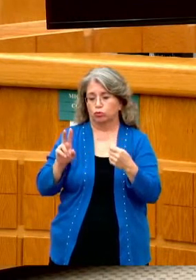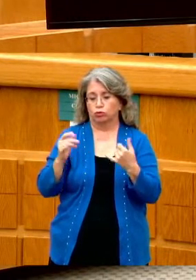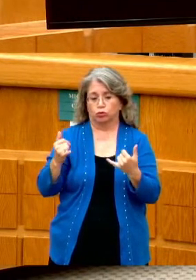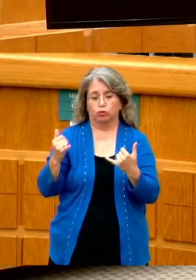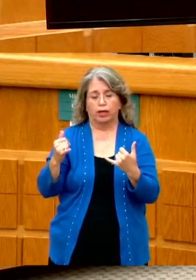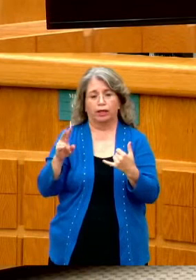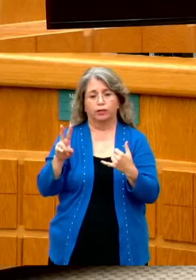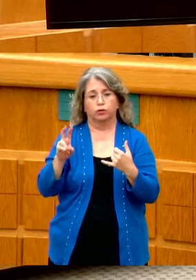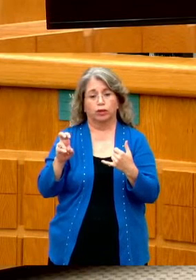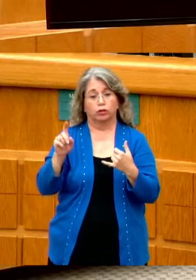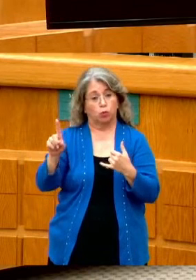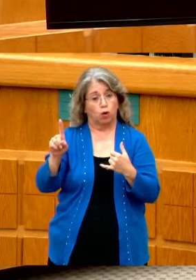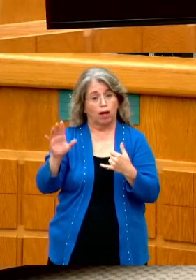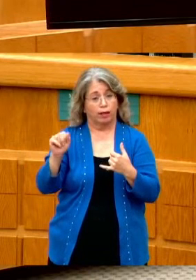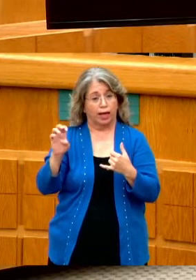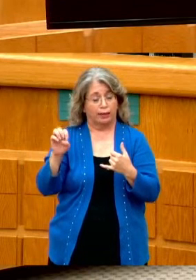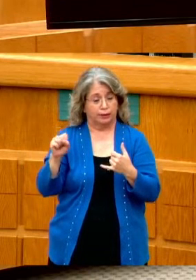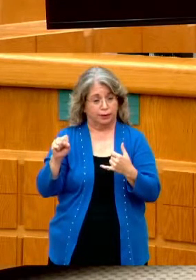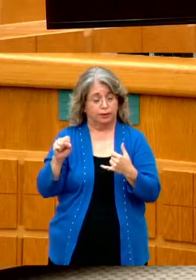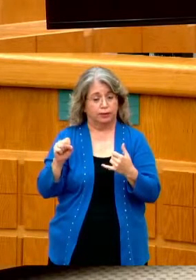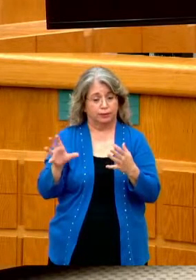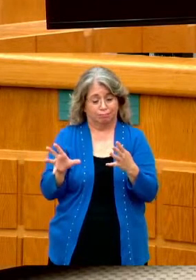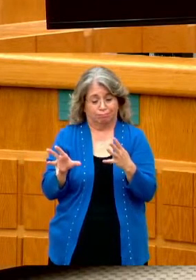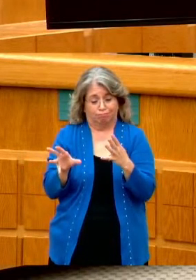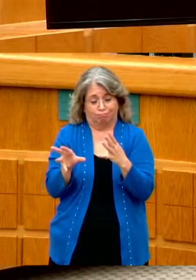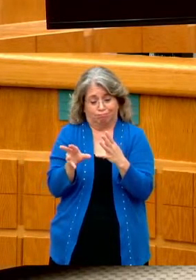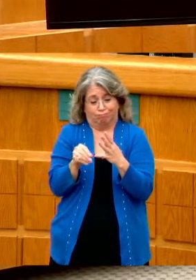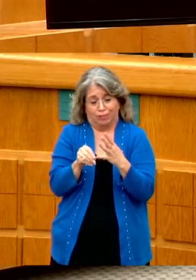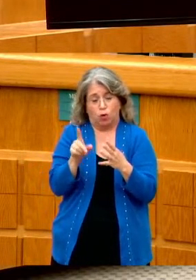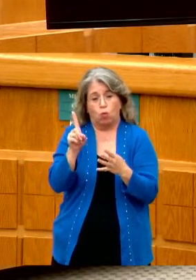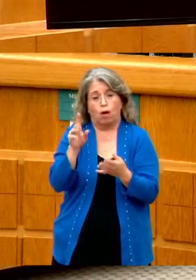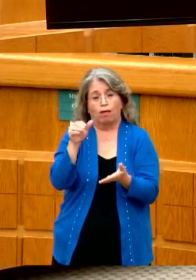cases today, if you add those up, it's